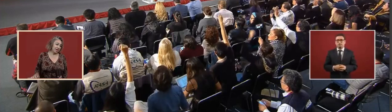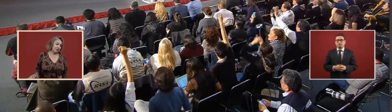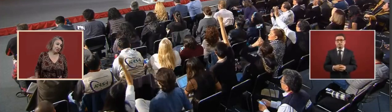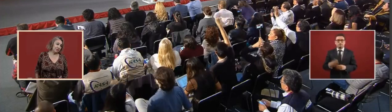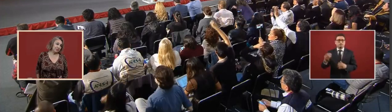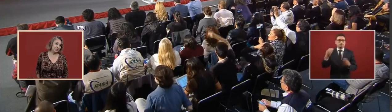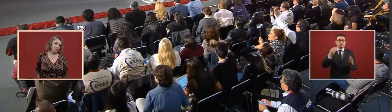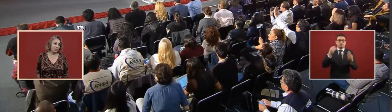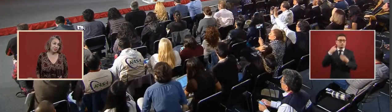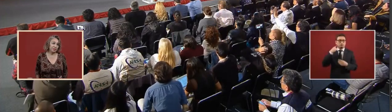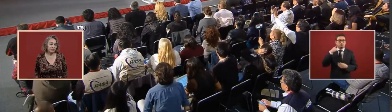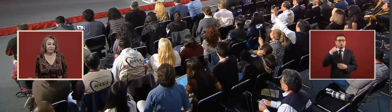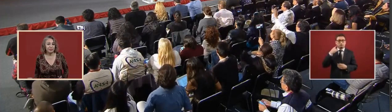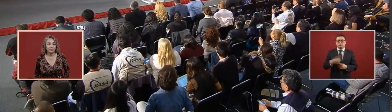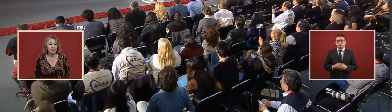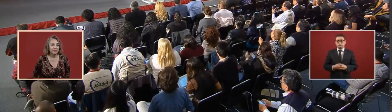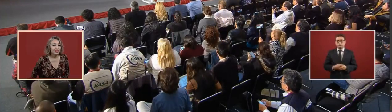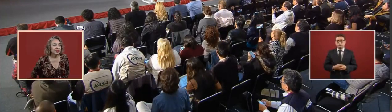that now.